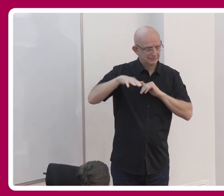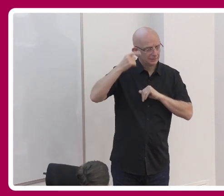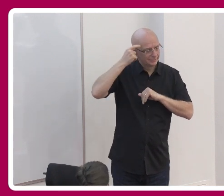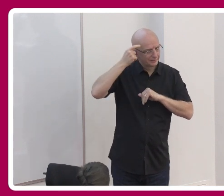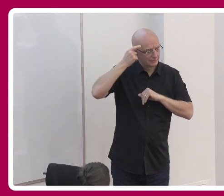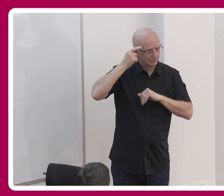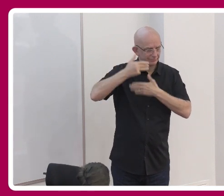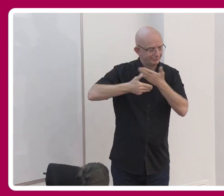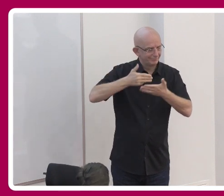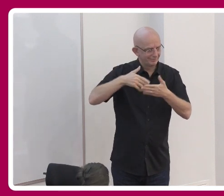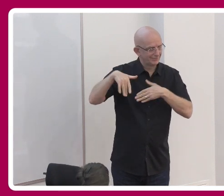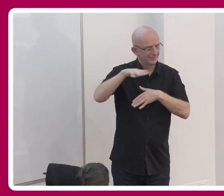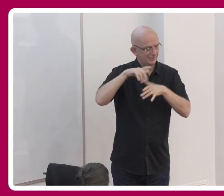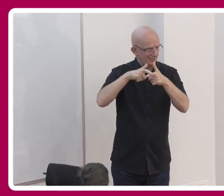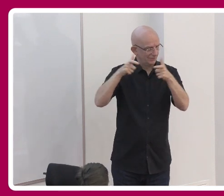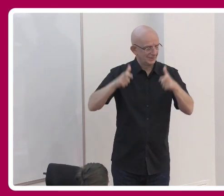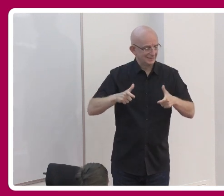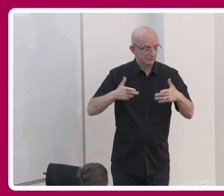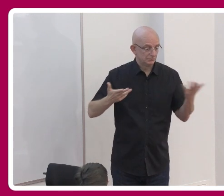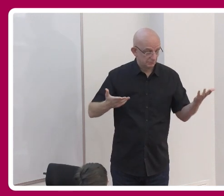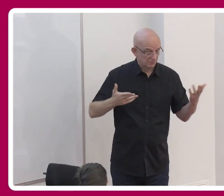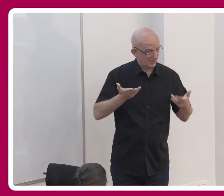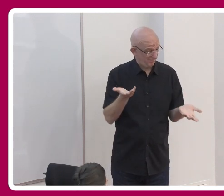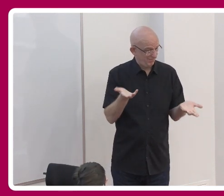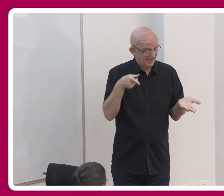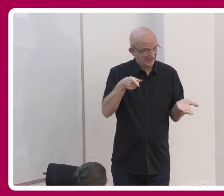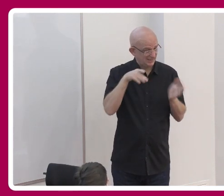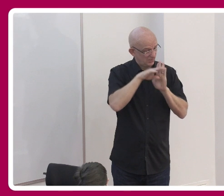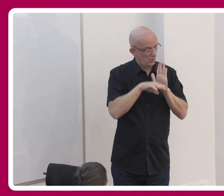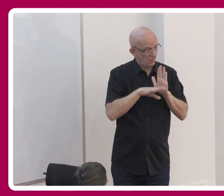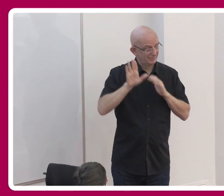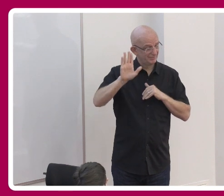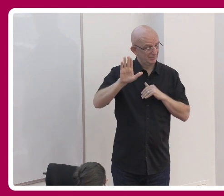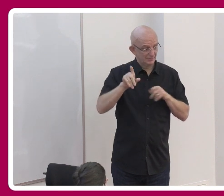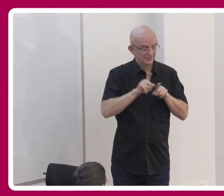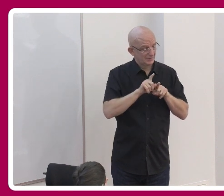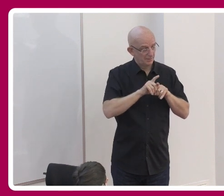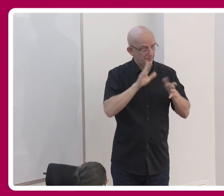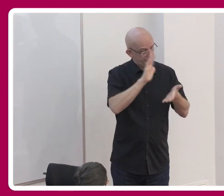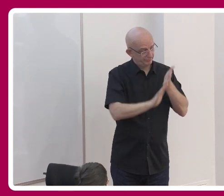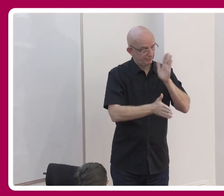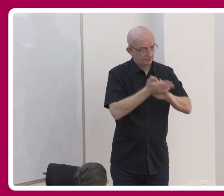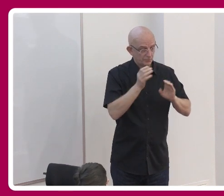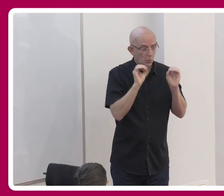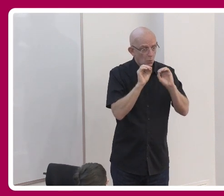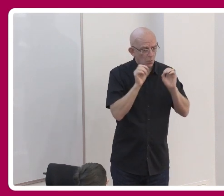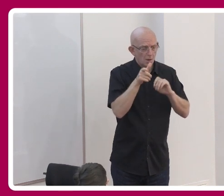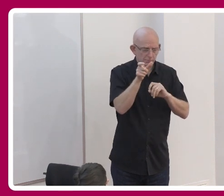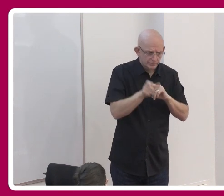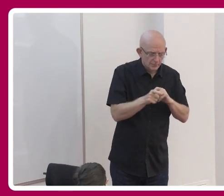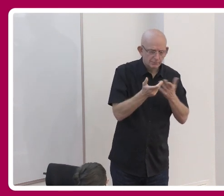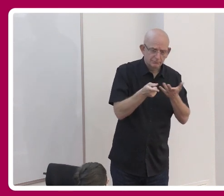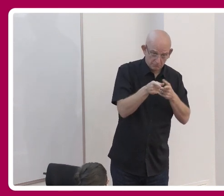already take away the requirement that people should consent to treatment to mental health